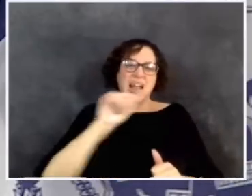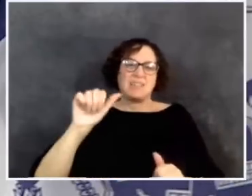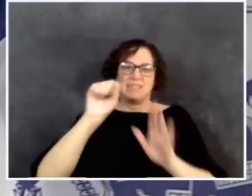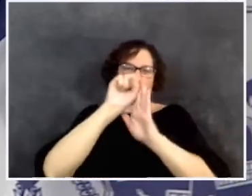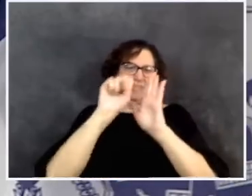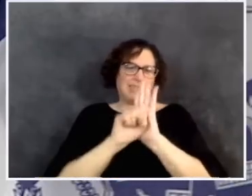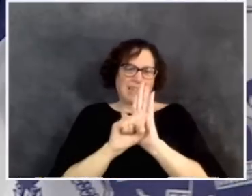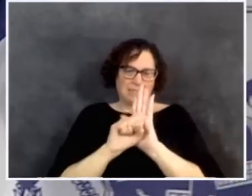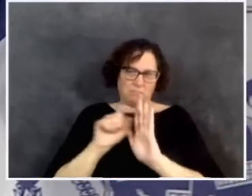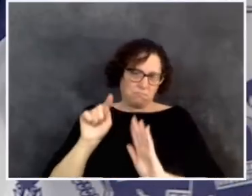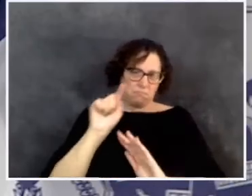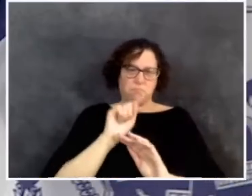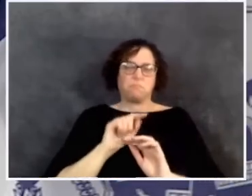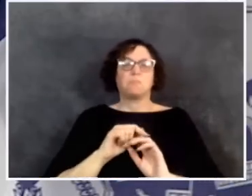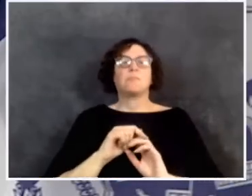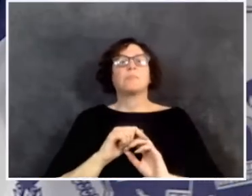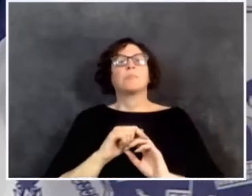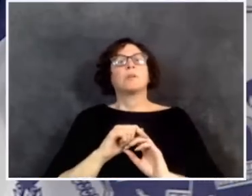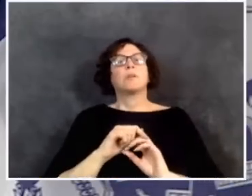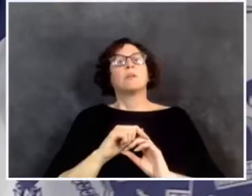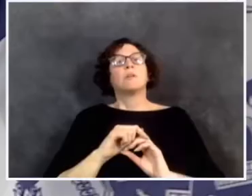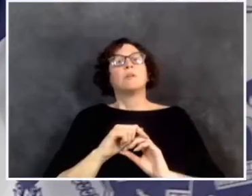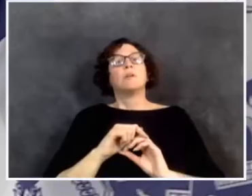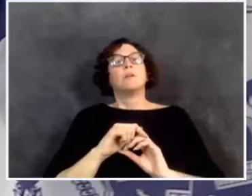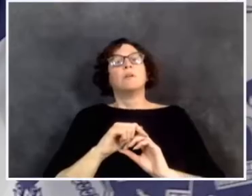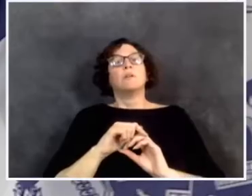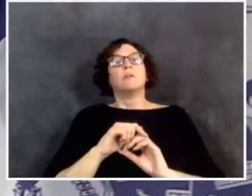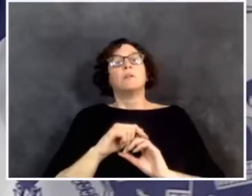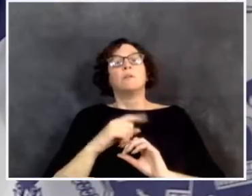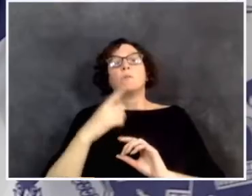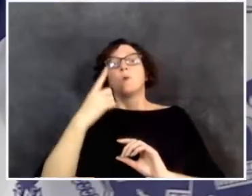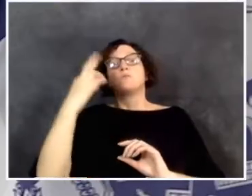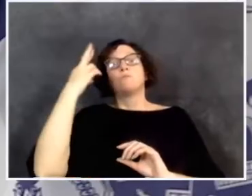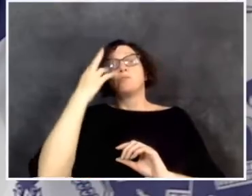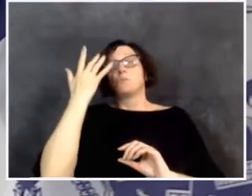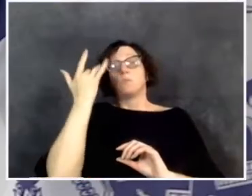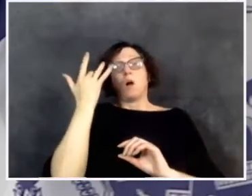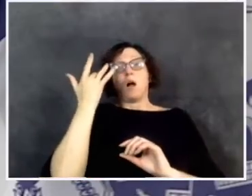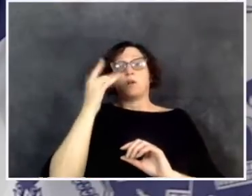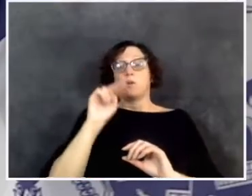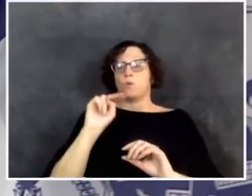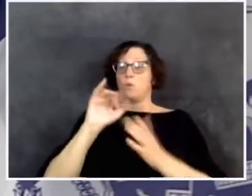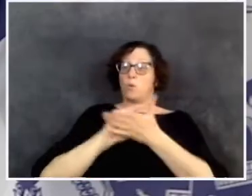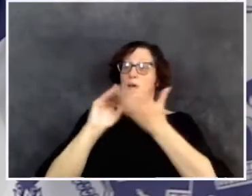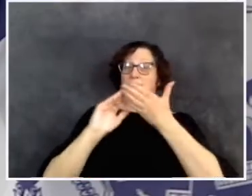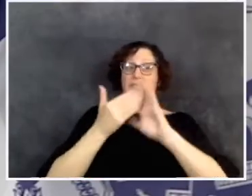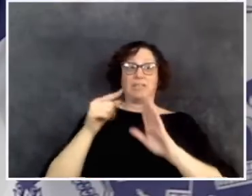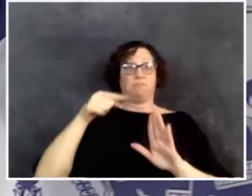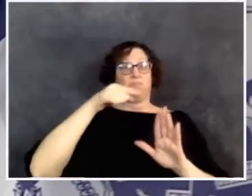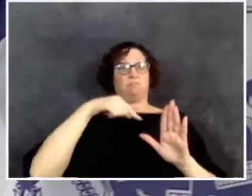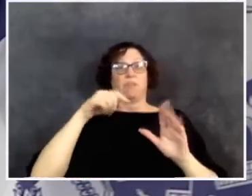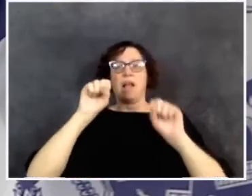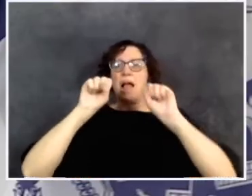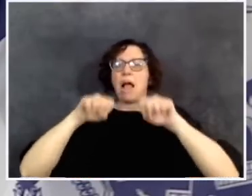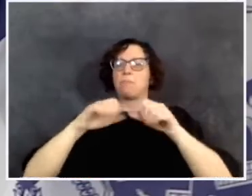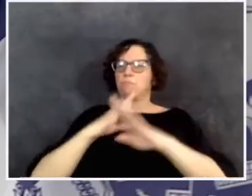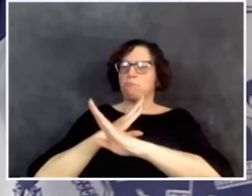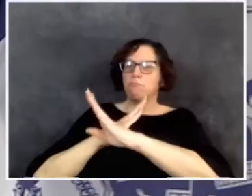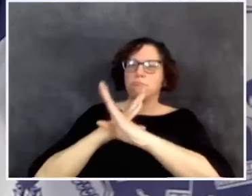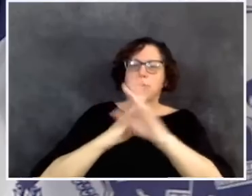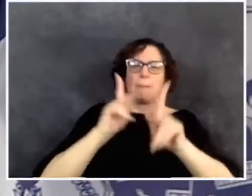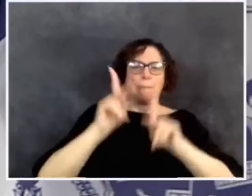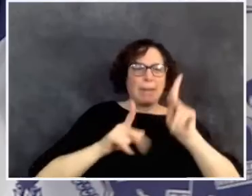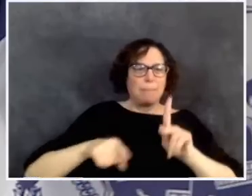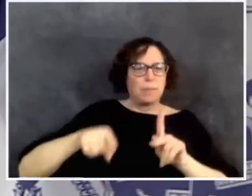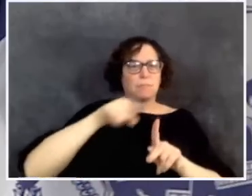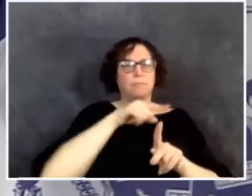of the reasons we succeed in protecting people and protecting their health as well as we do, and